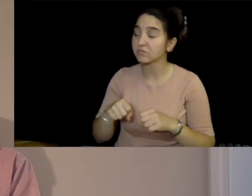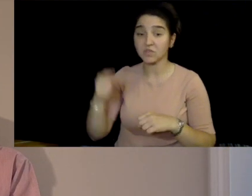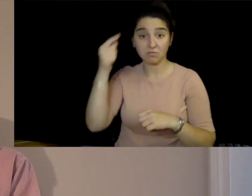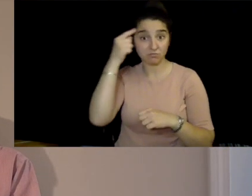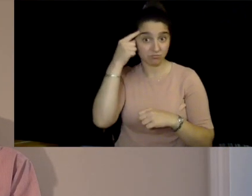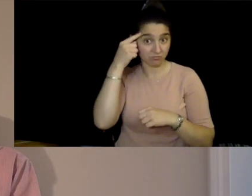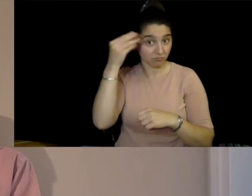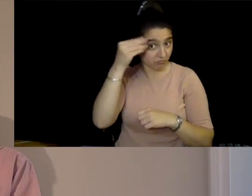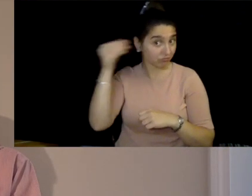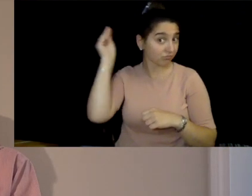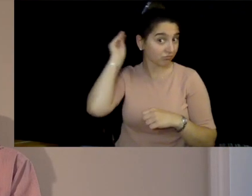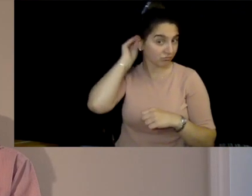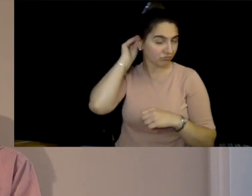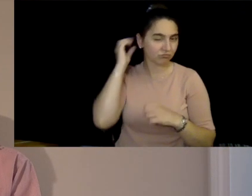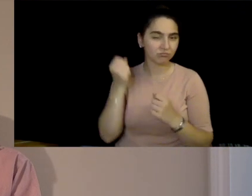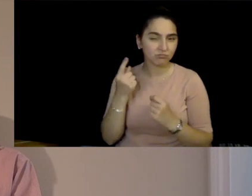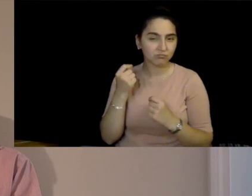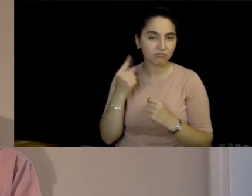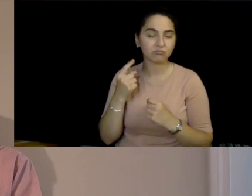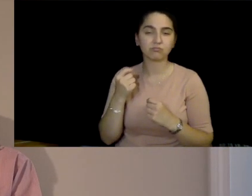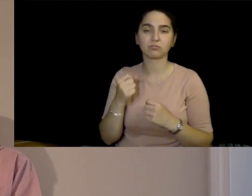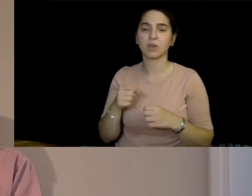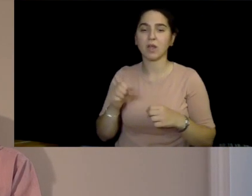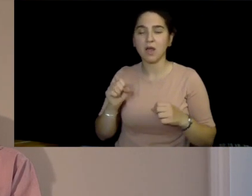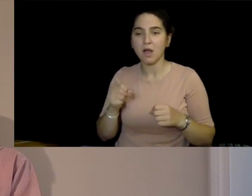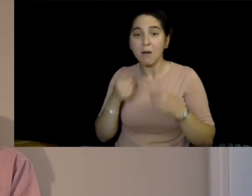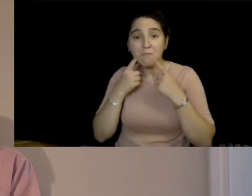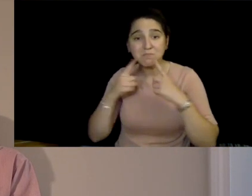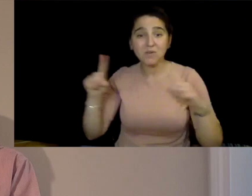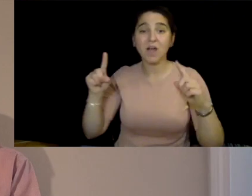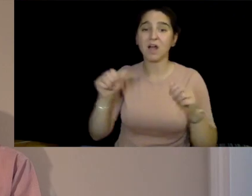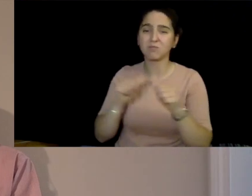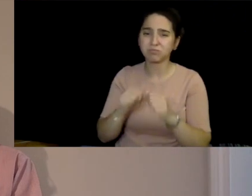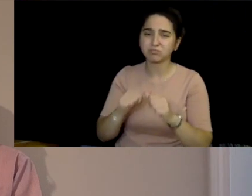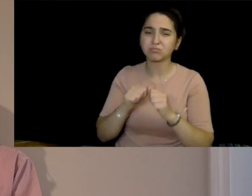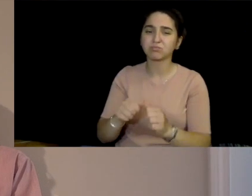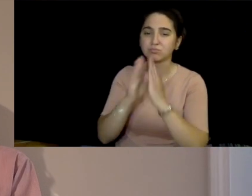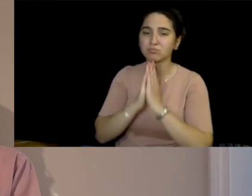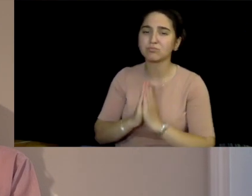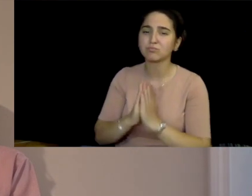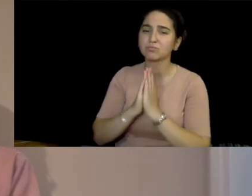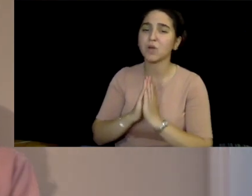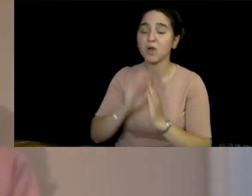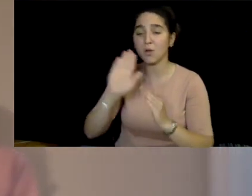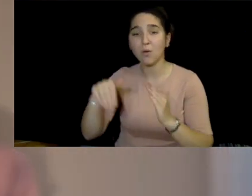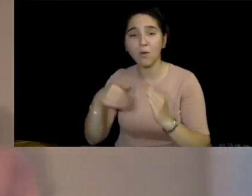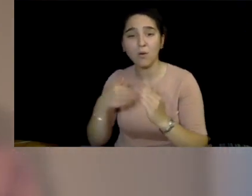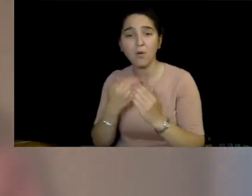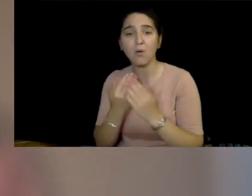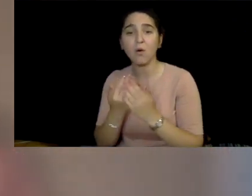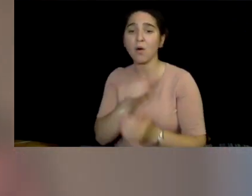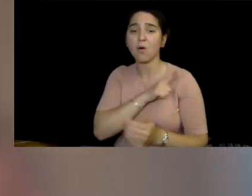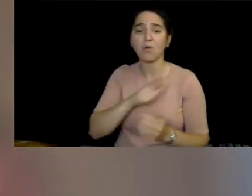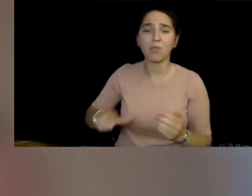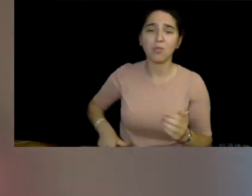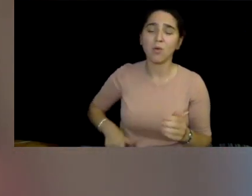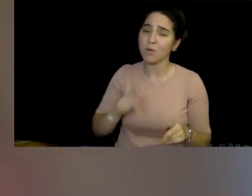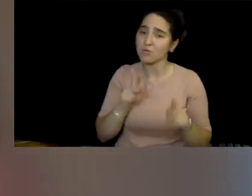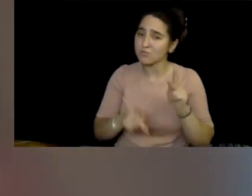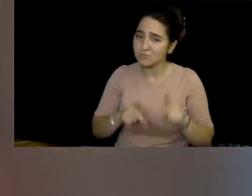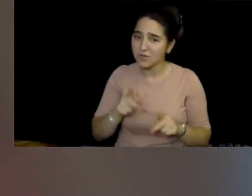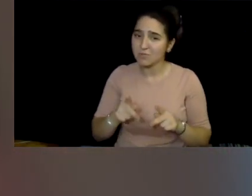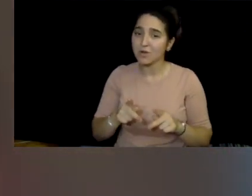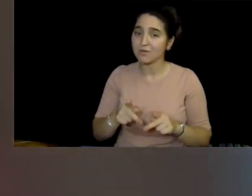alert and always keep on praying for all the Lord's people. Amen, and thanks be to God.